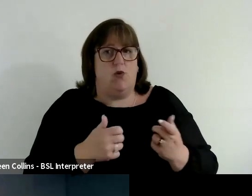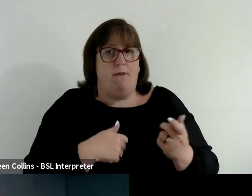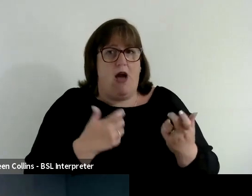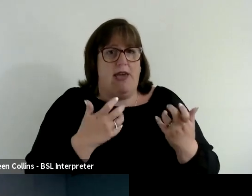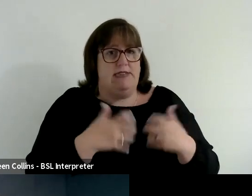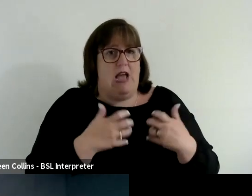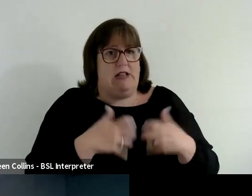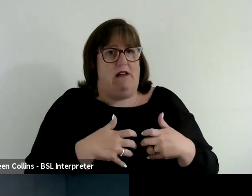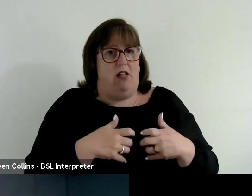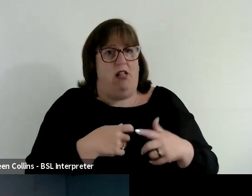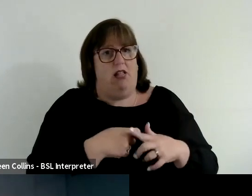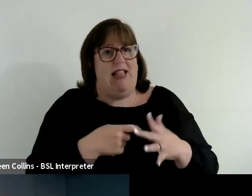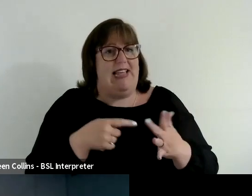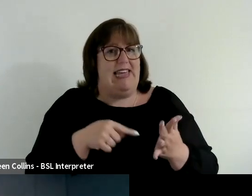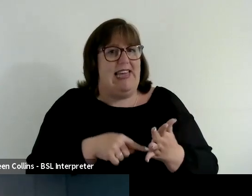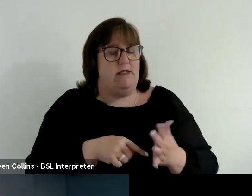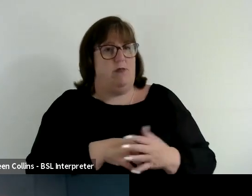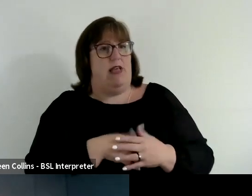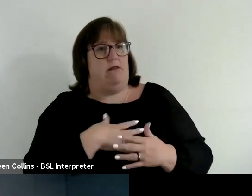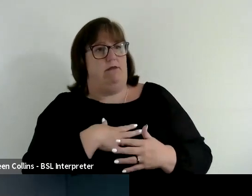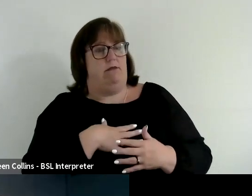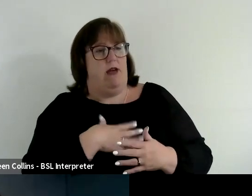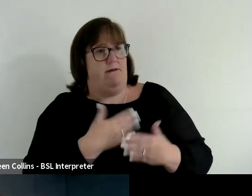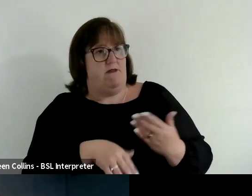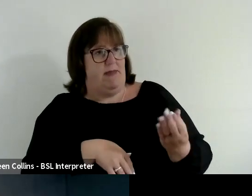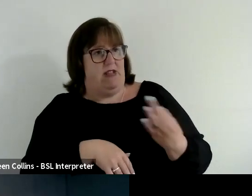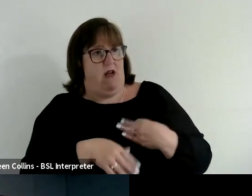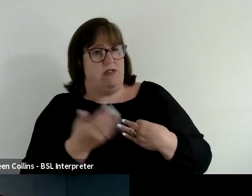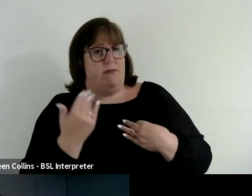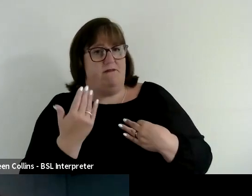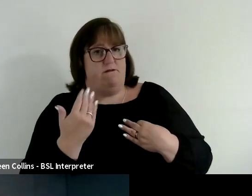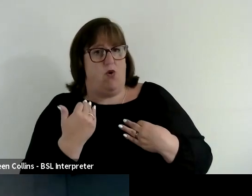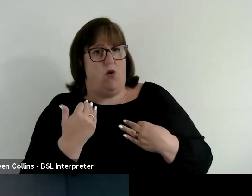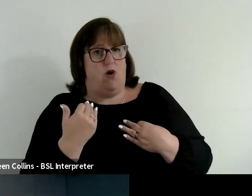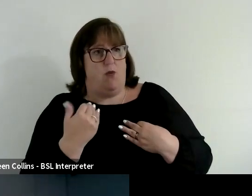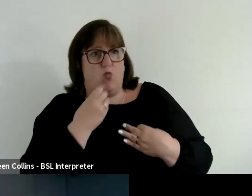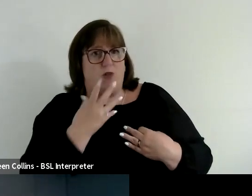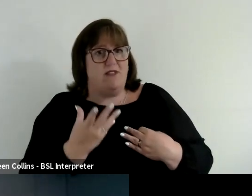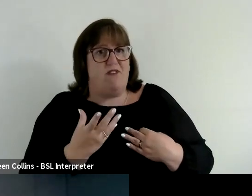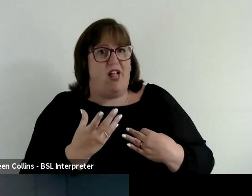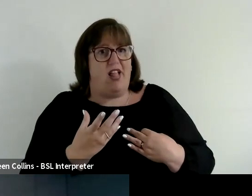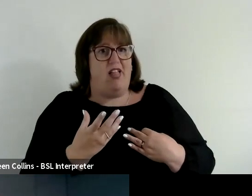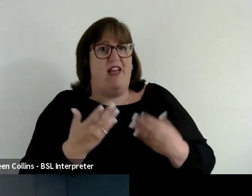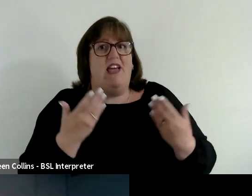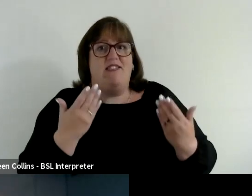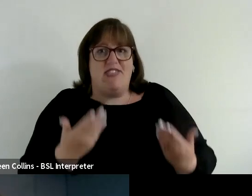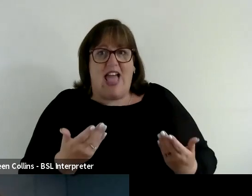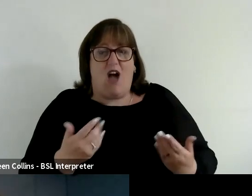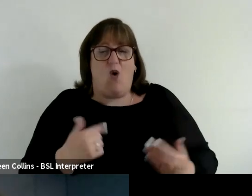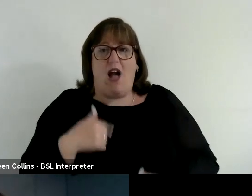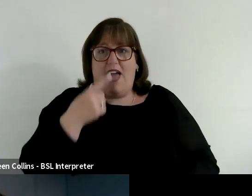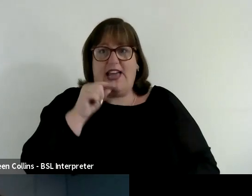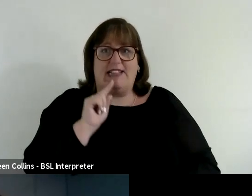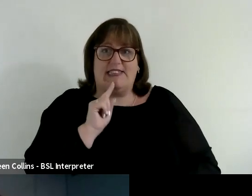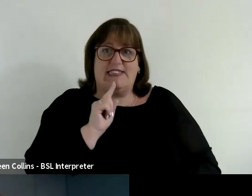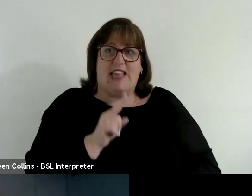never been asked that before. And I thought, well, this is wonderful, because now I can say, instead of hunching over a laptop, I'm going to say,